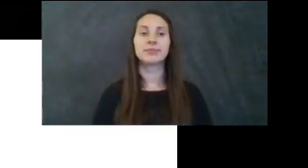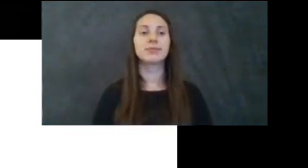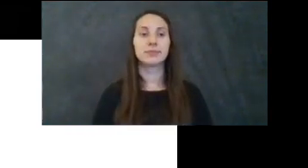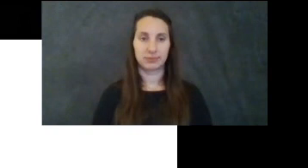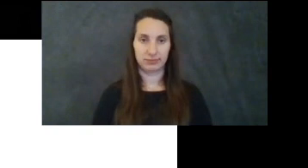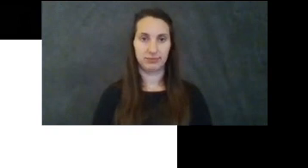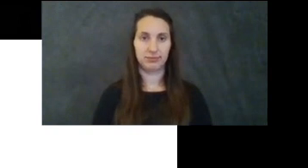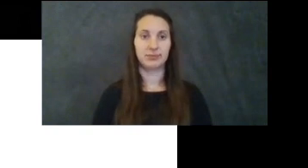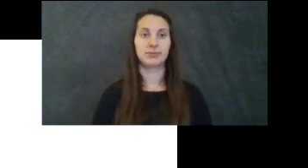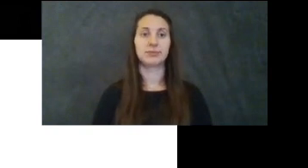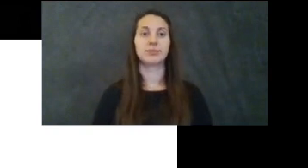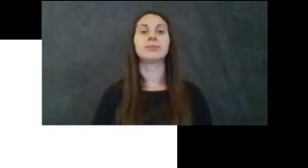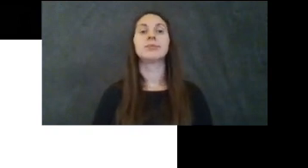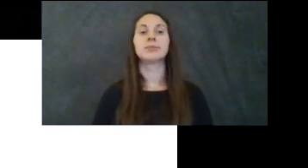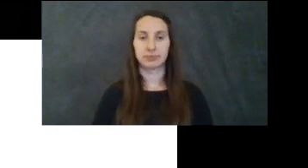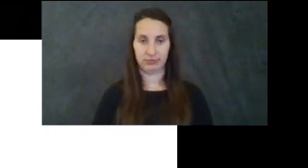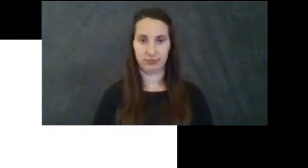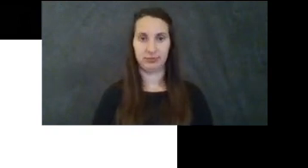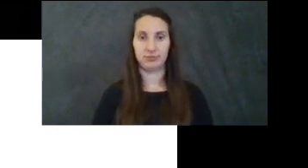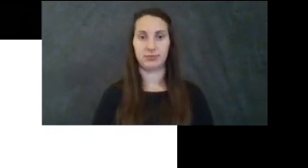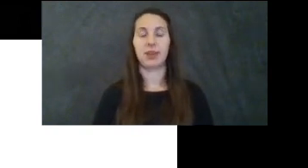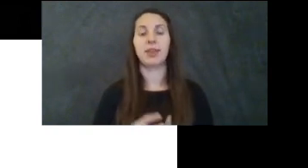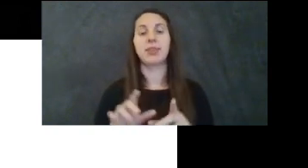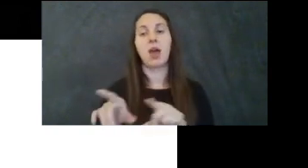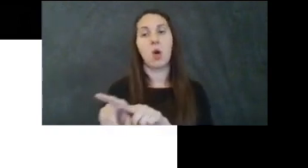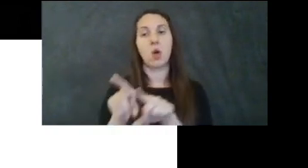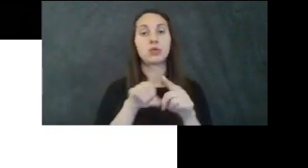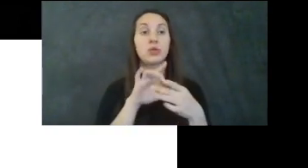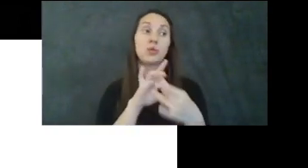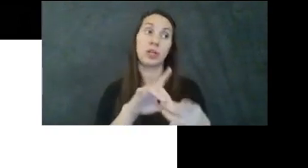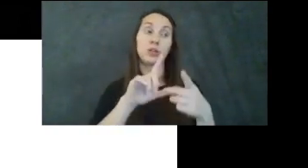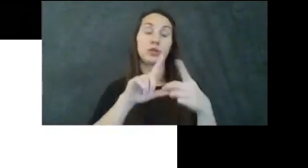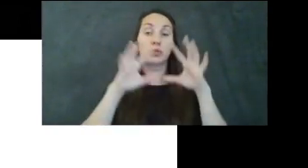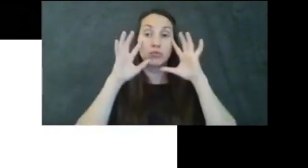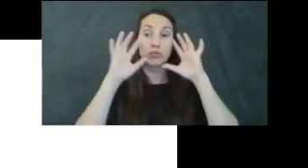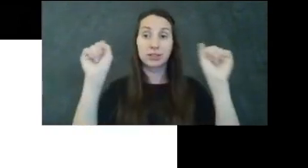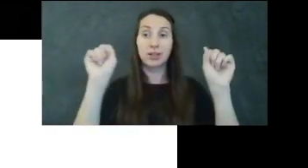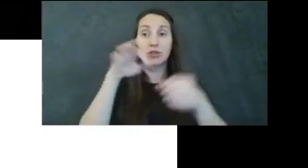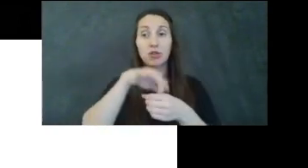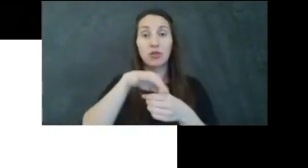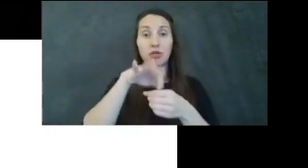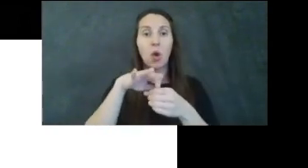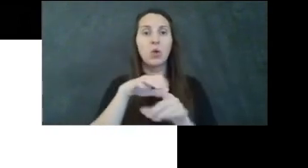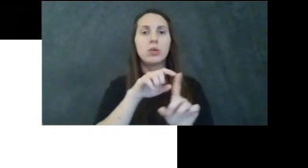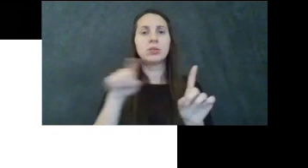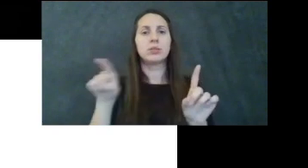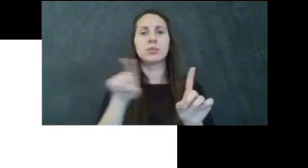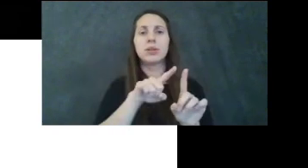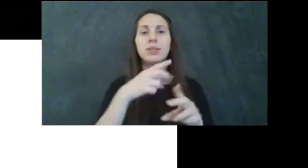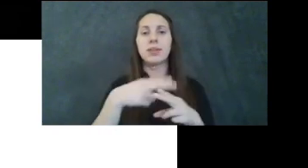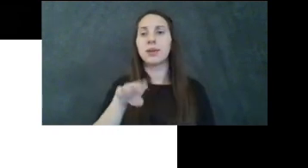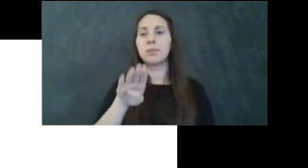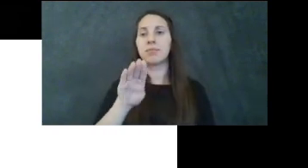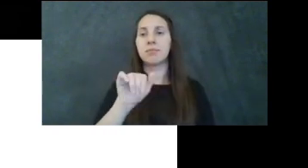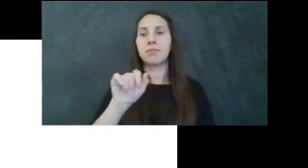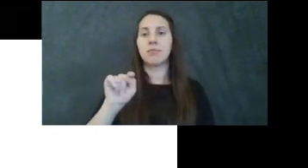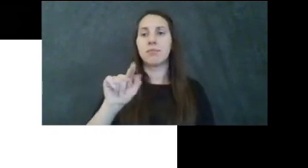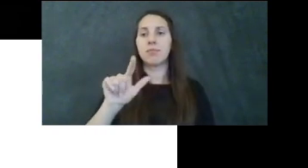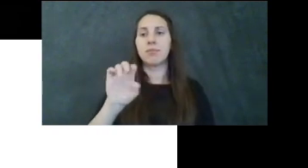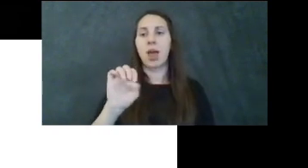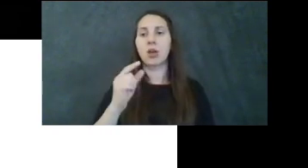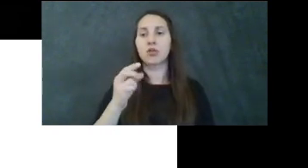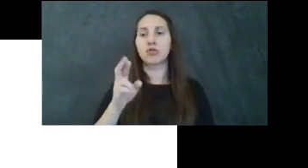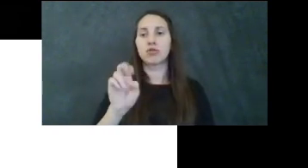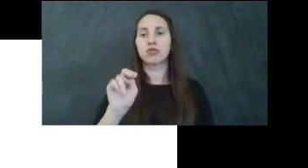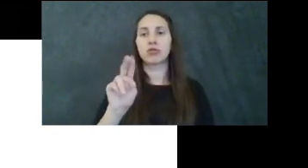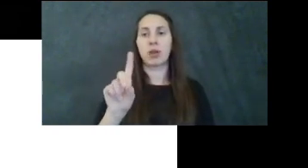And that also translated into presidential vote. This is in the battleground. These we saw